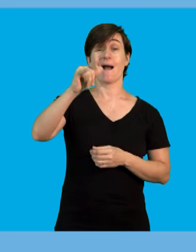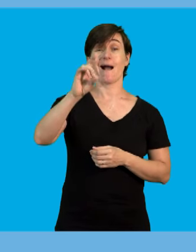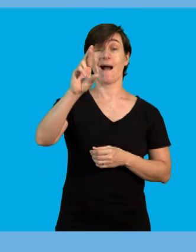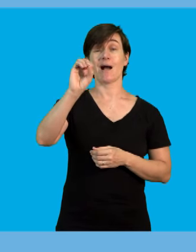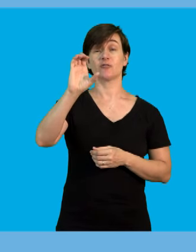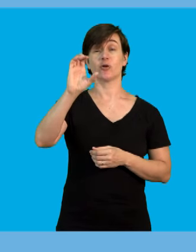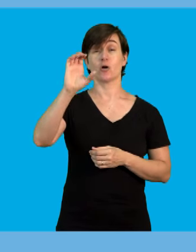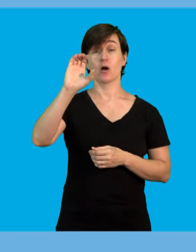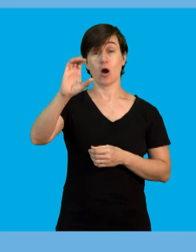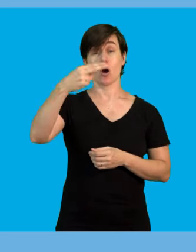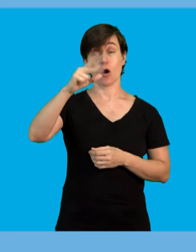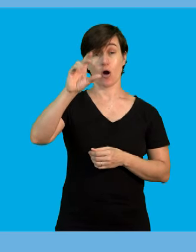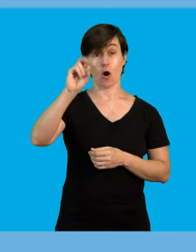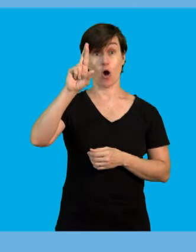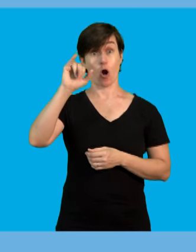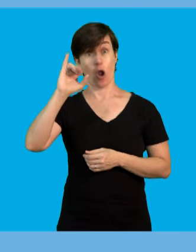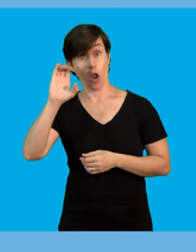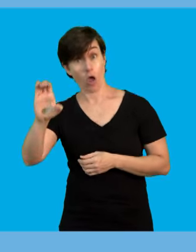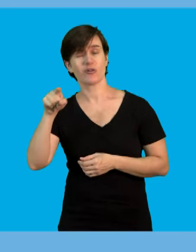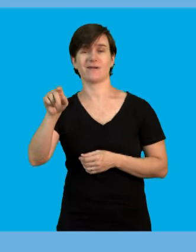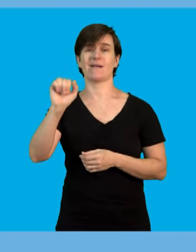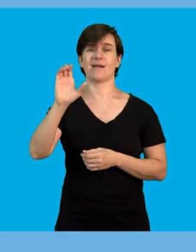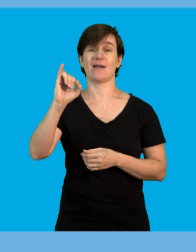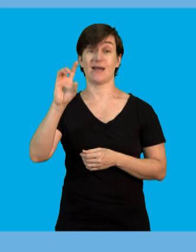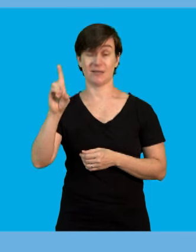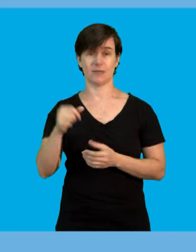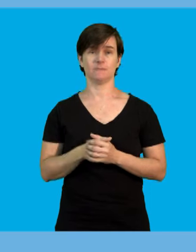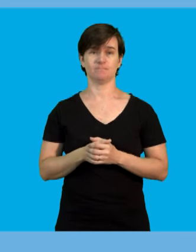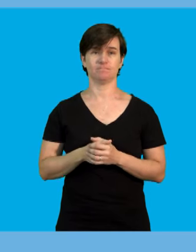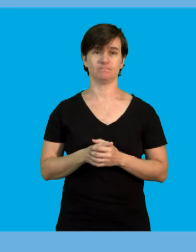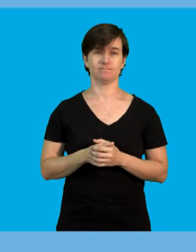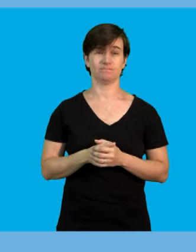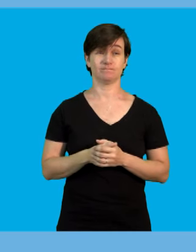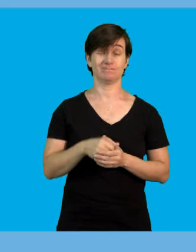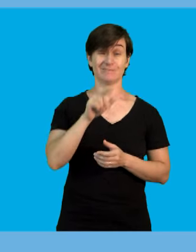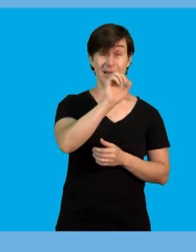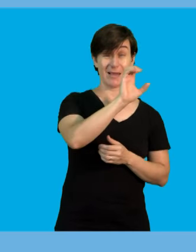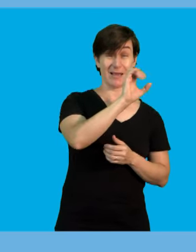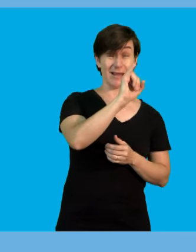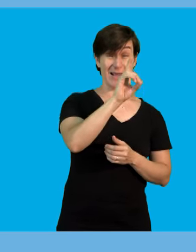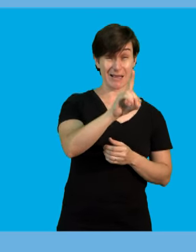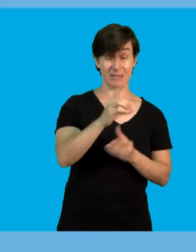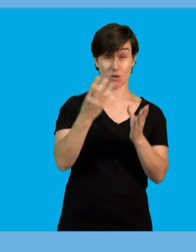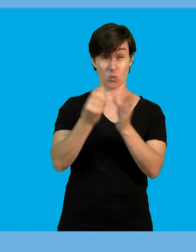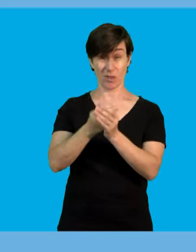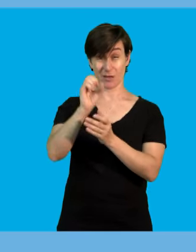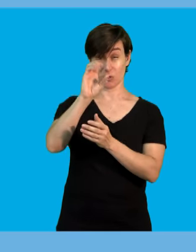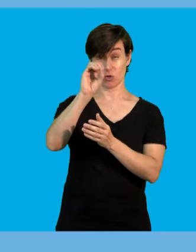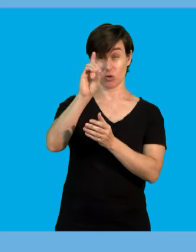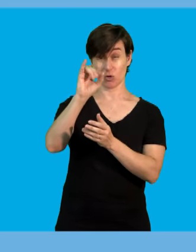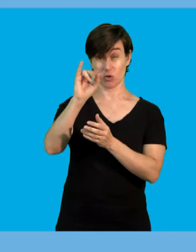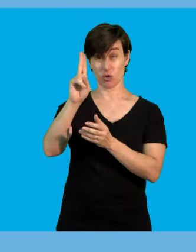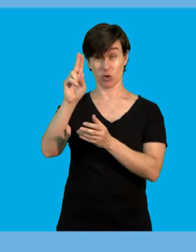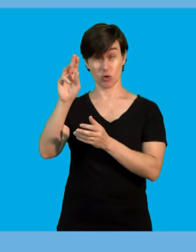the hydrochloric acid and the sodium hydroxide. Then it's worth noting that these two substances, the acid and the